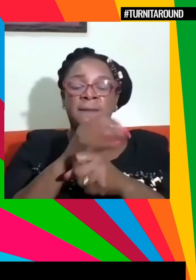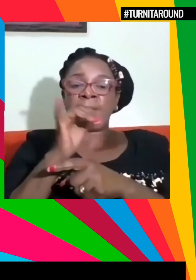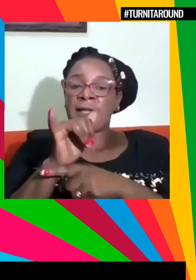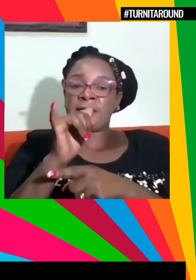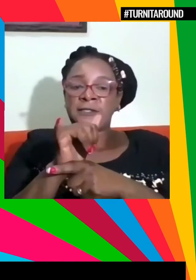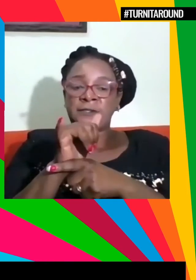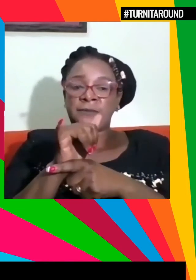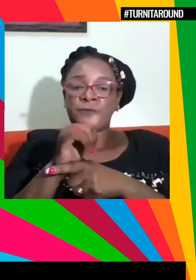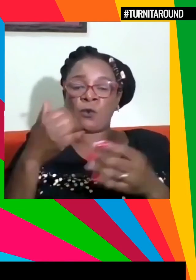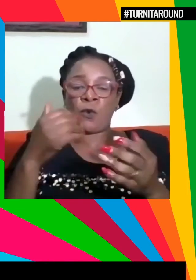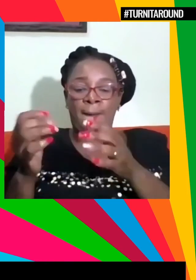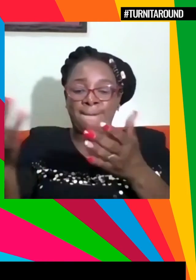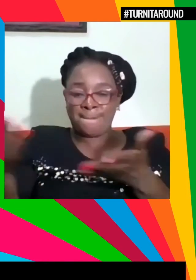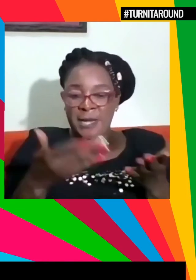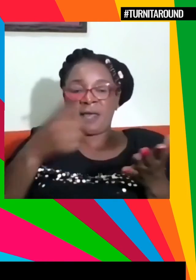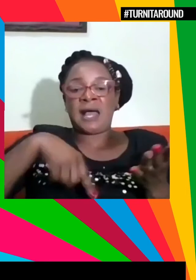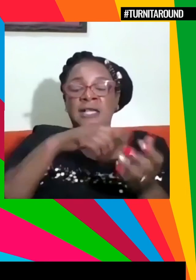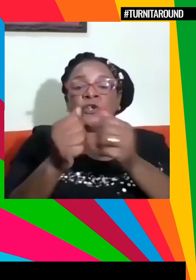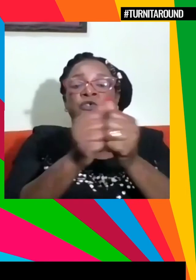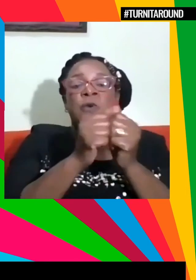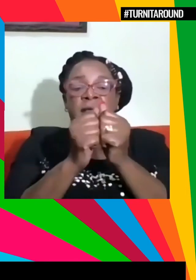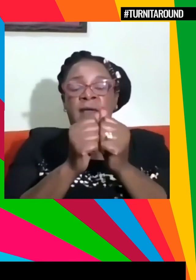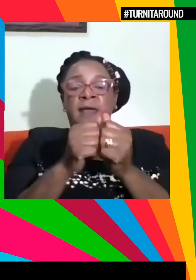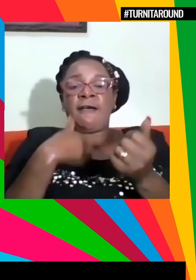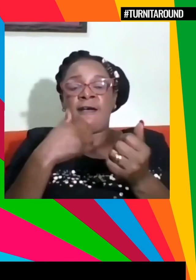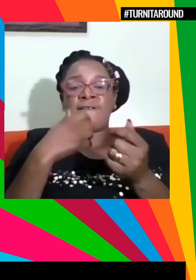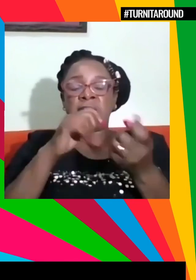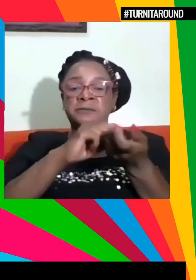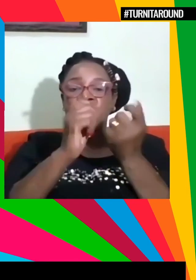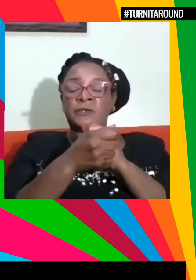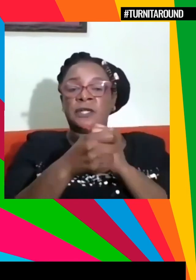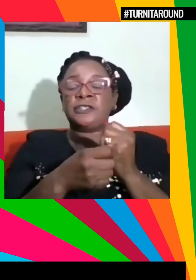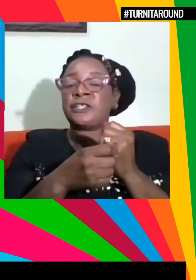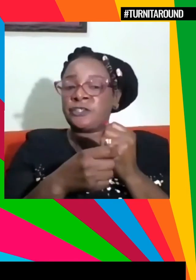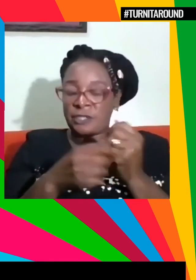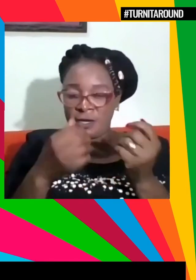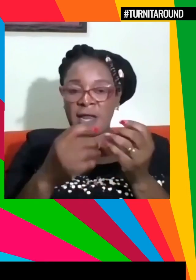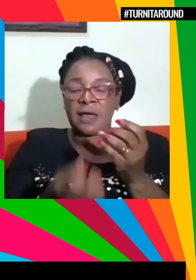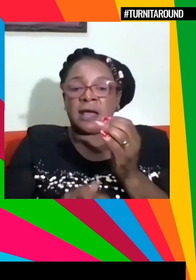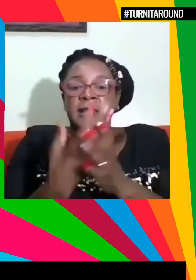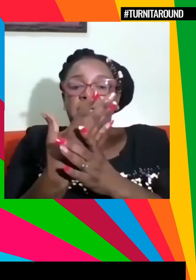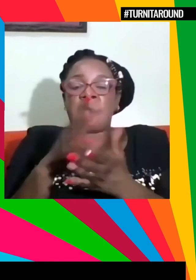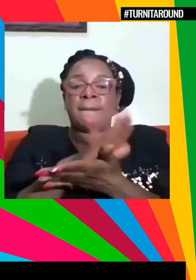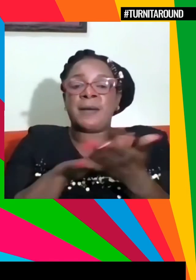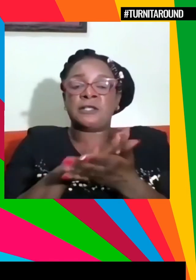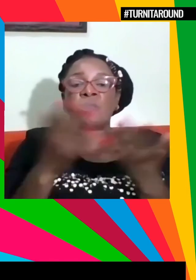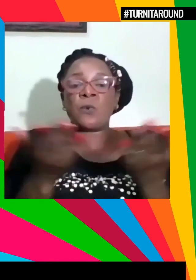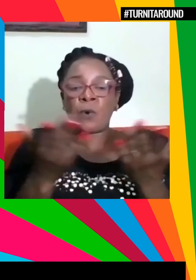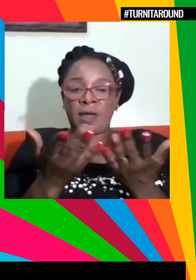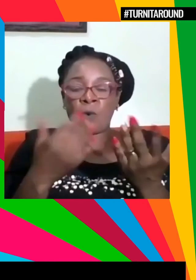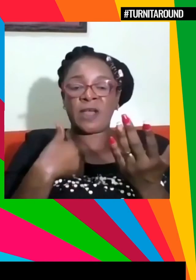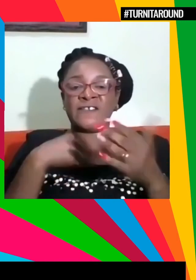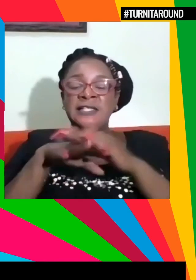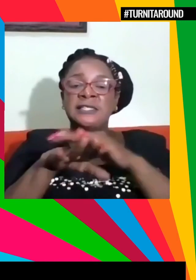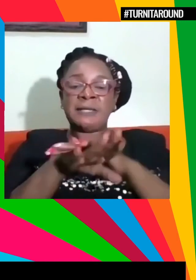you guys together is based on this framework of knowledge sharing and transparency, and creating a place where there is this ability to